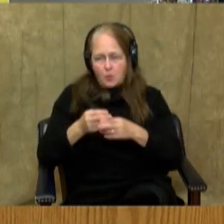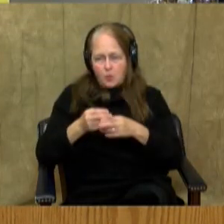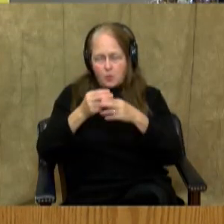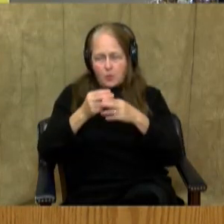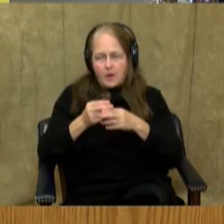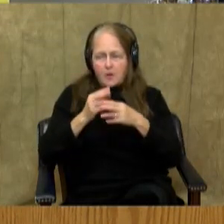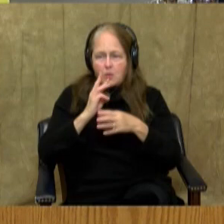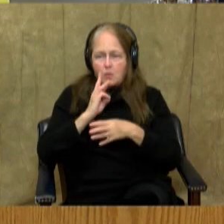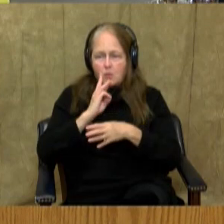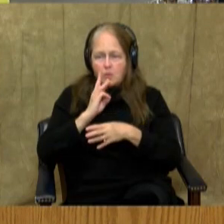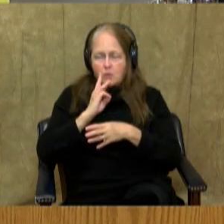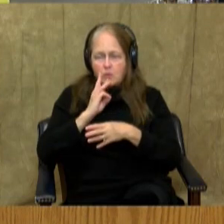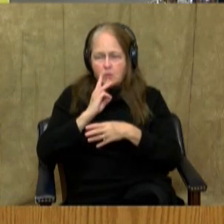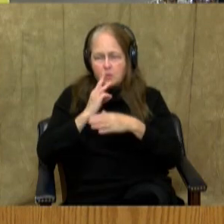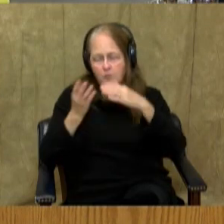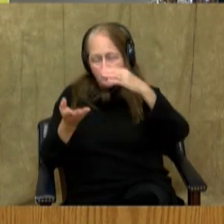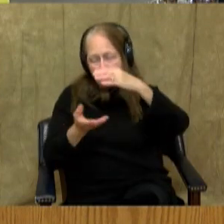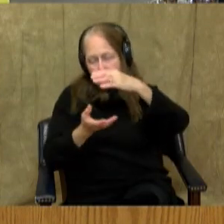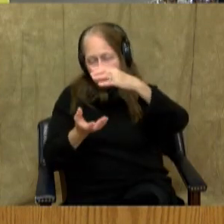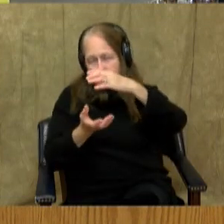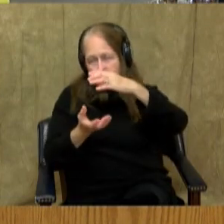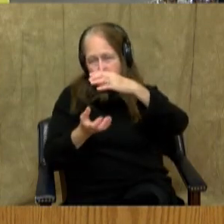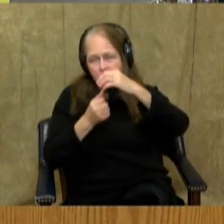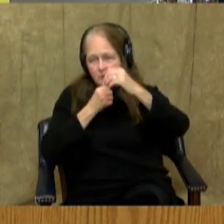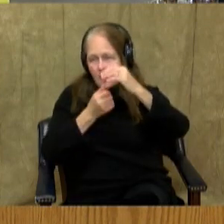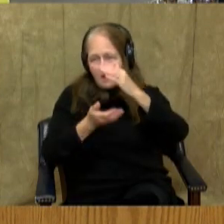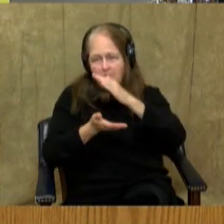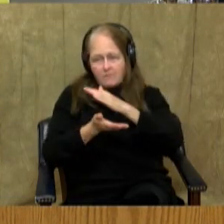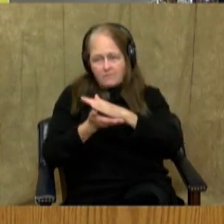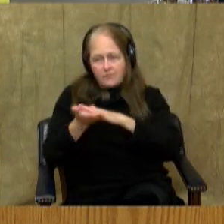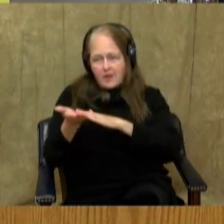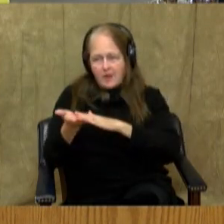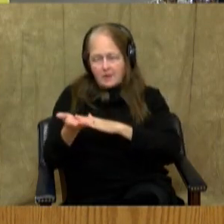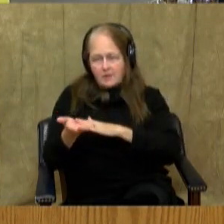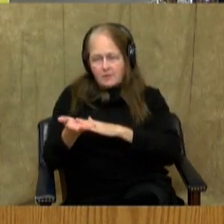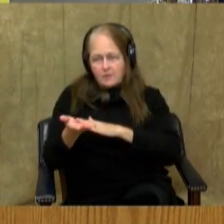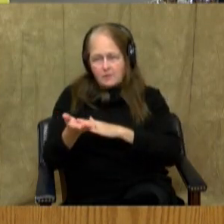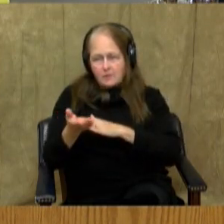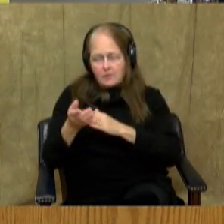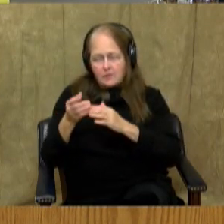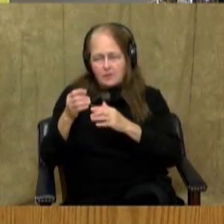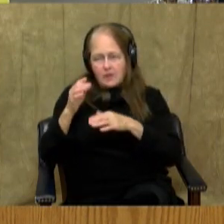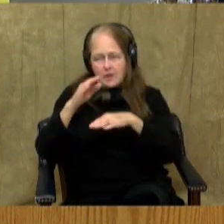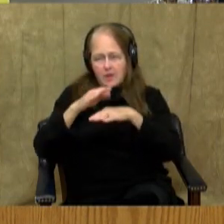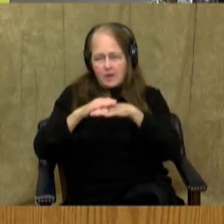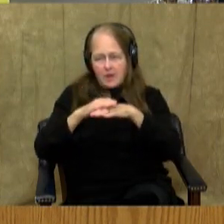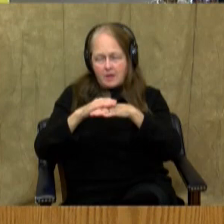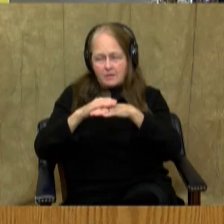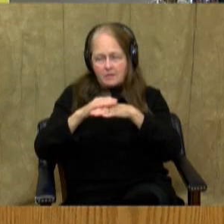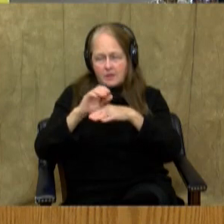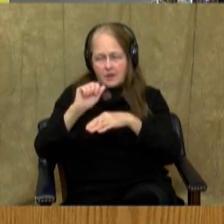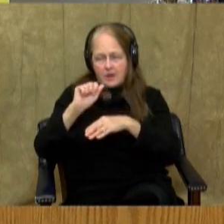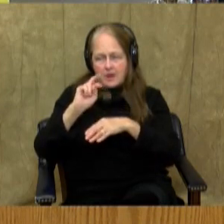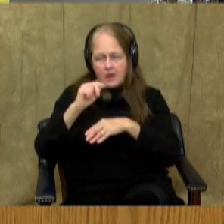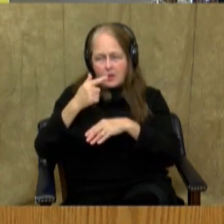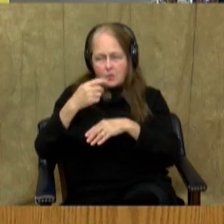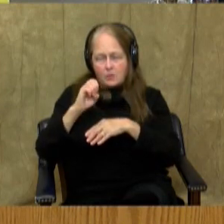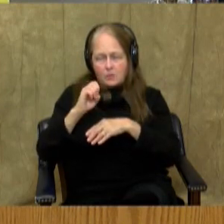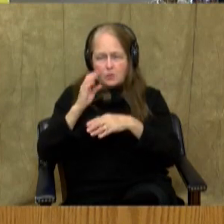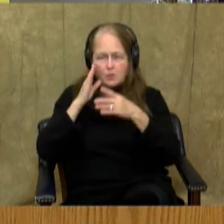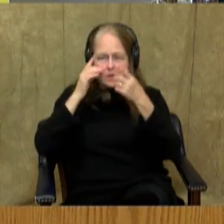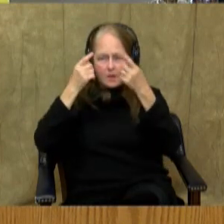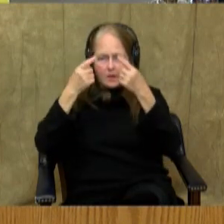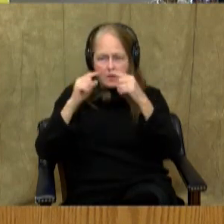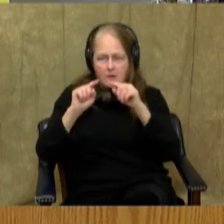pulling, and now the bottom of this balloon is not flat. It's coming down at an angle. The same is going